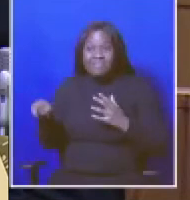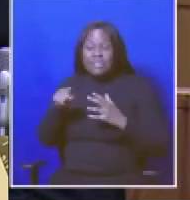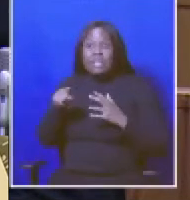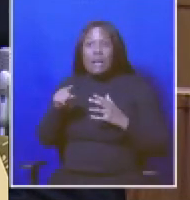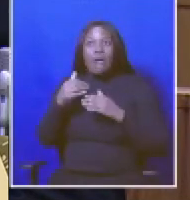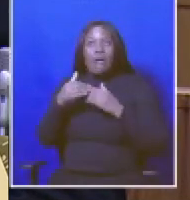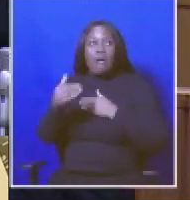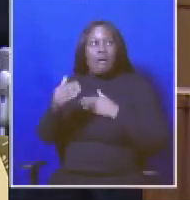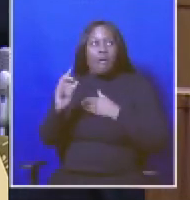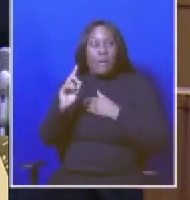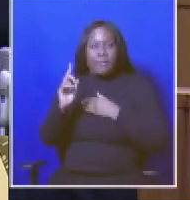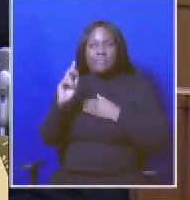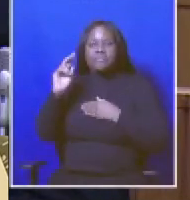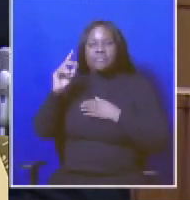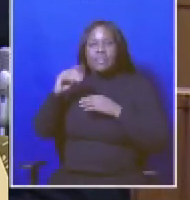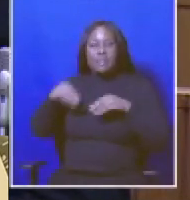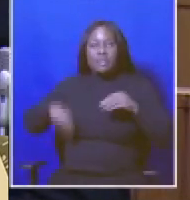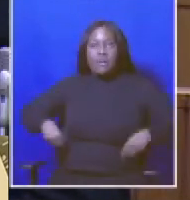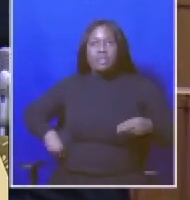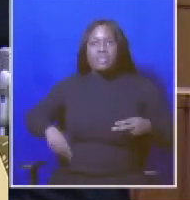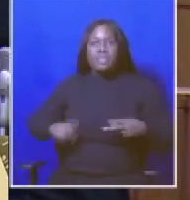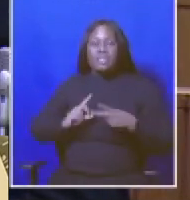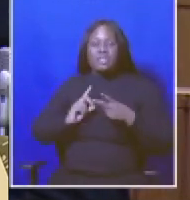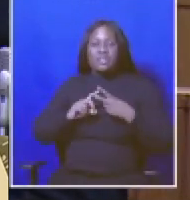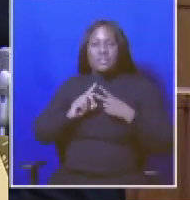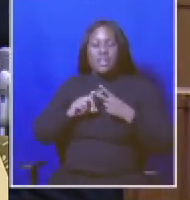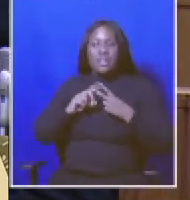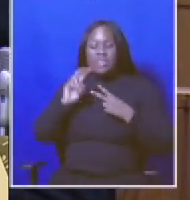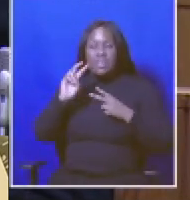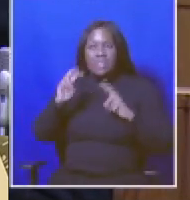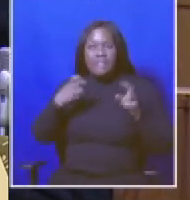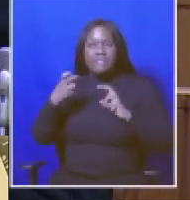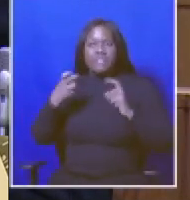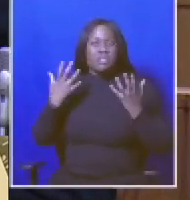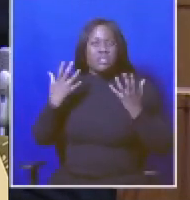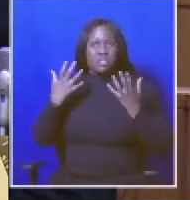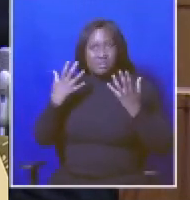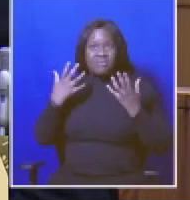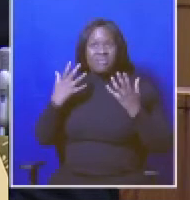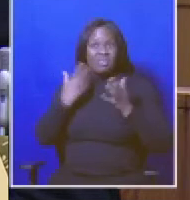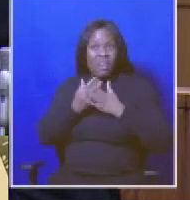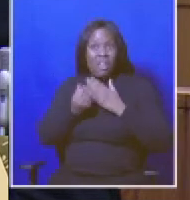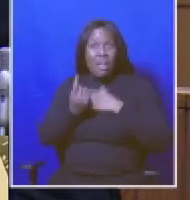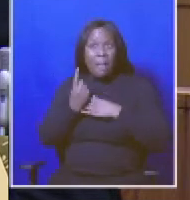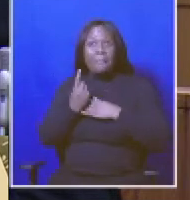fraud, and corruption. I would like to know whether the government has